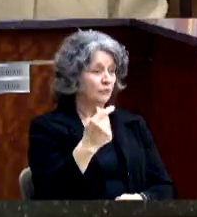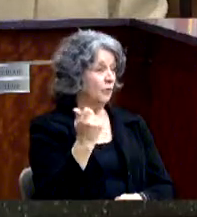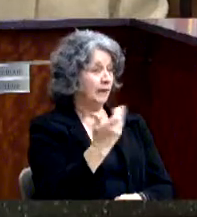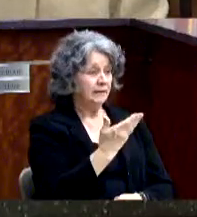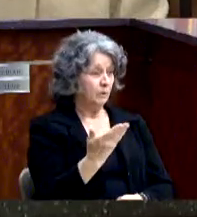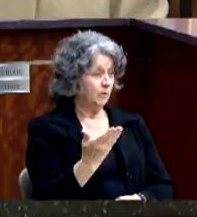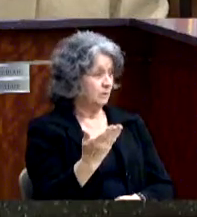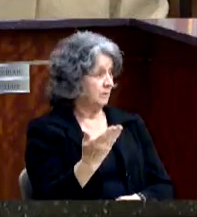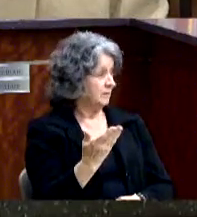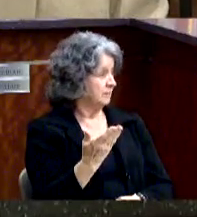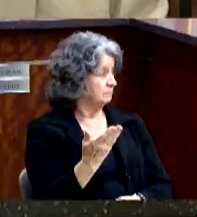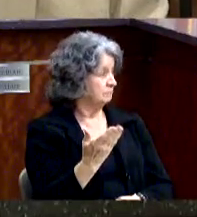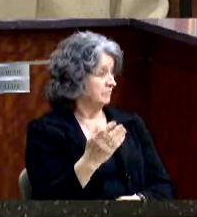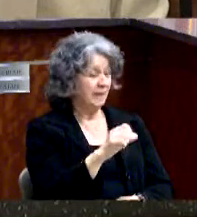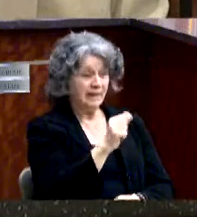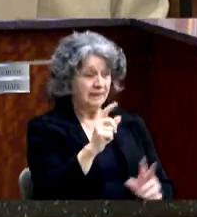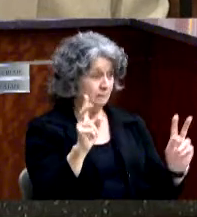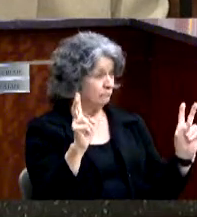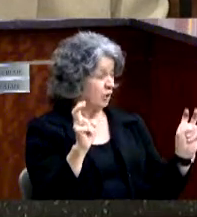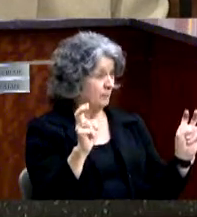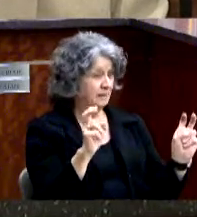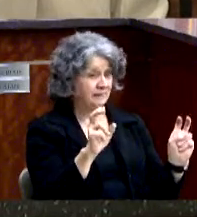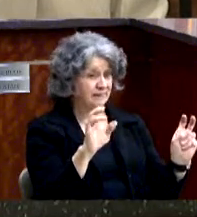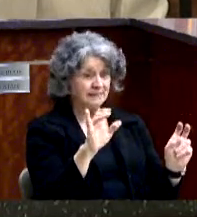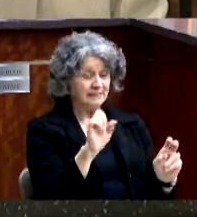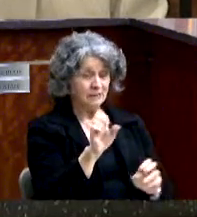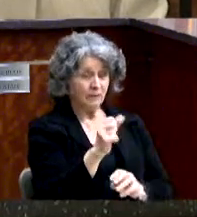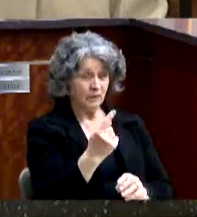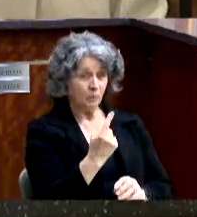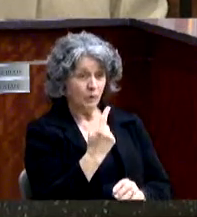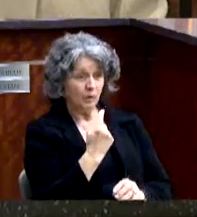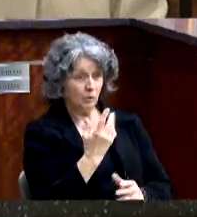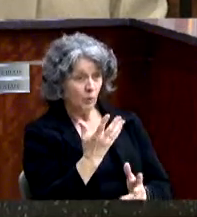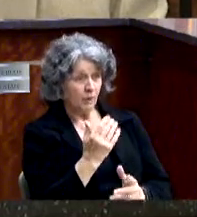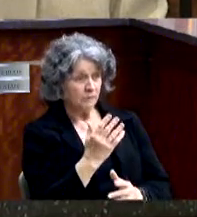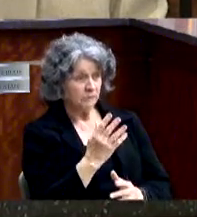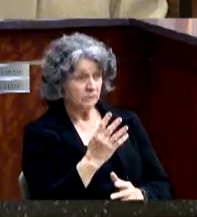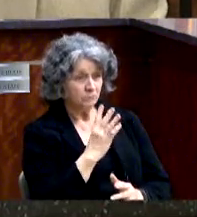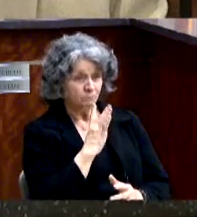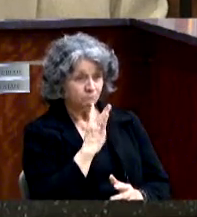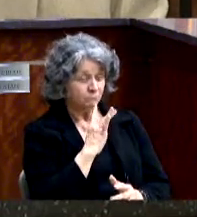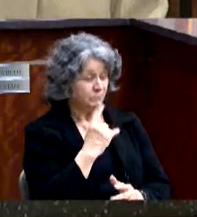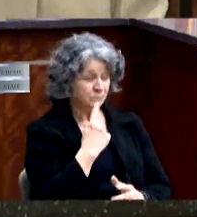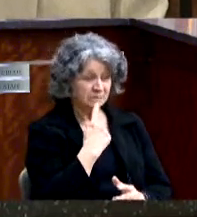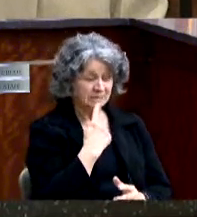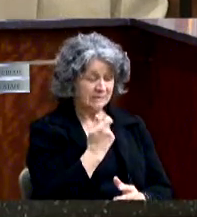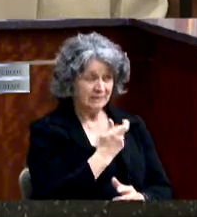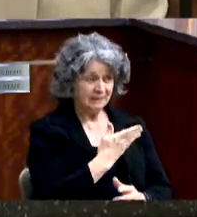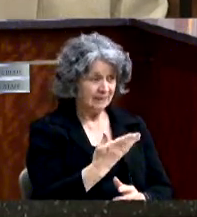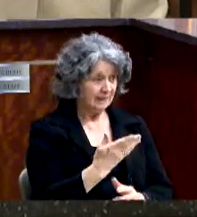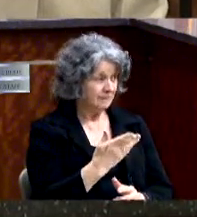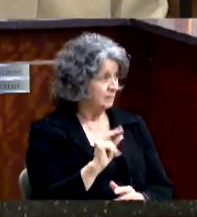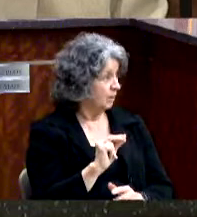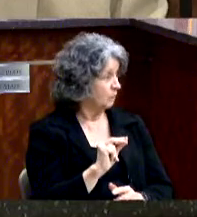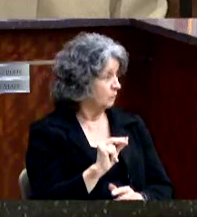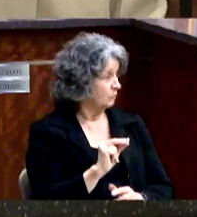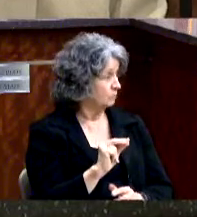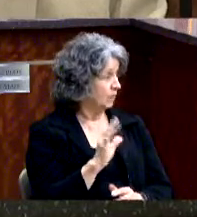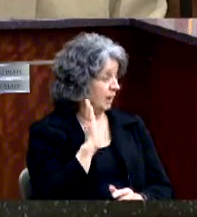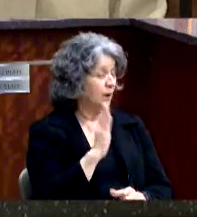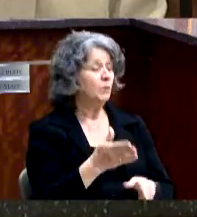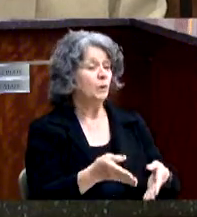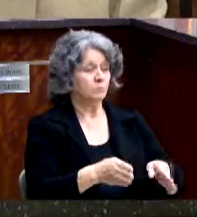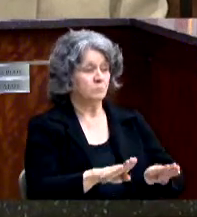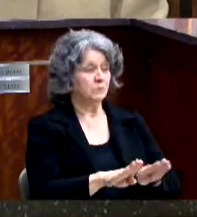topic. Is there anyone wishing to speak on any topic? Seeing no one, I'll close it